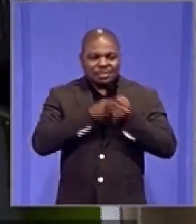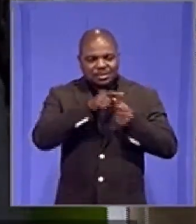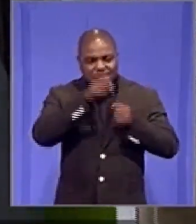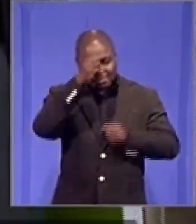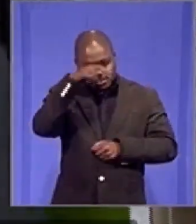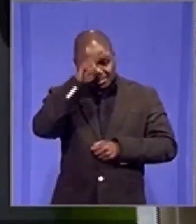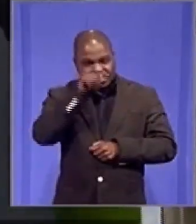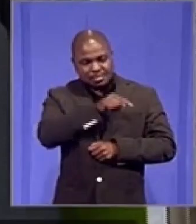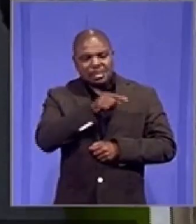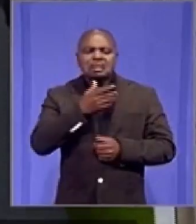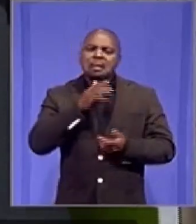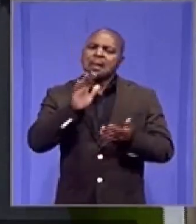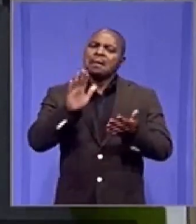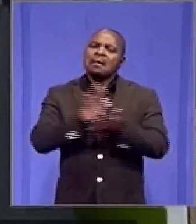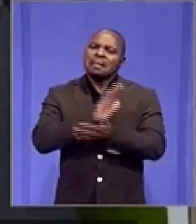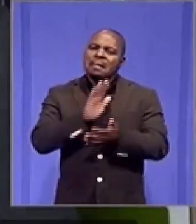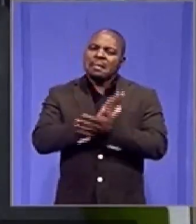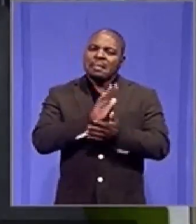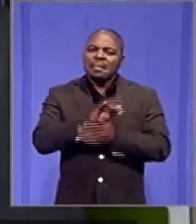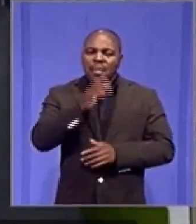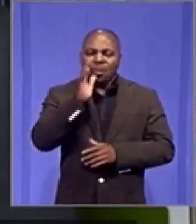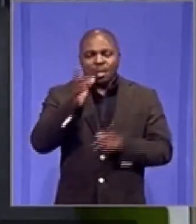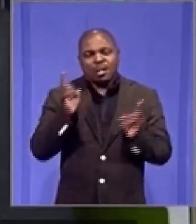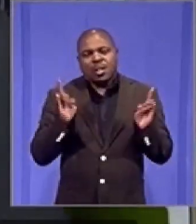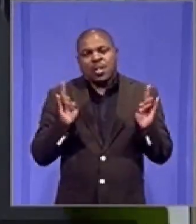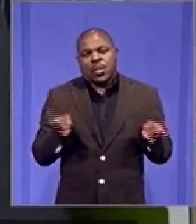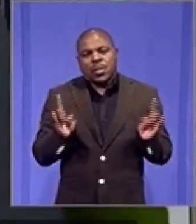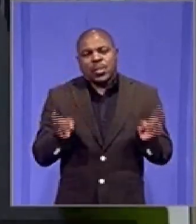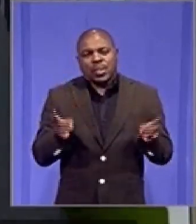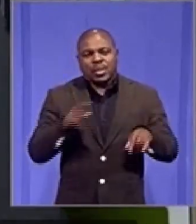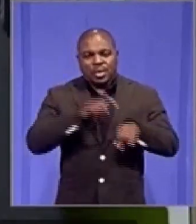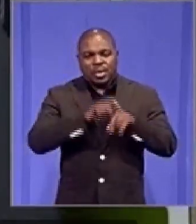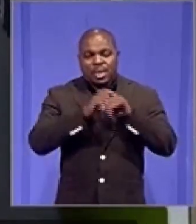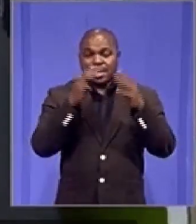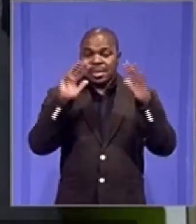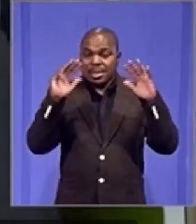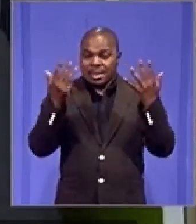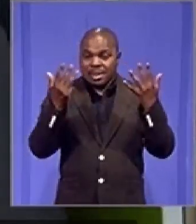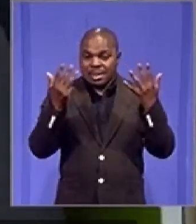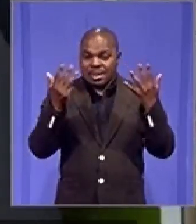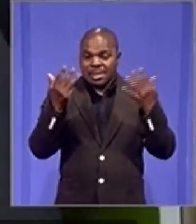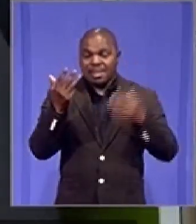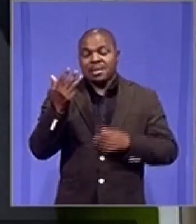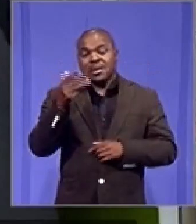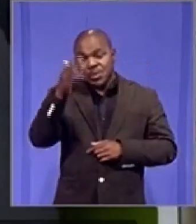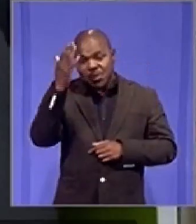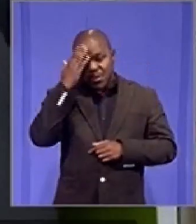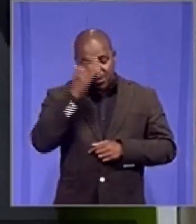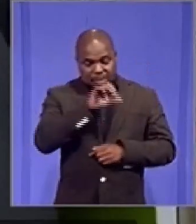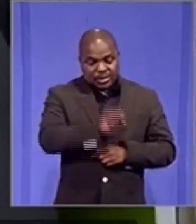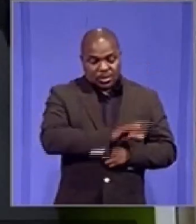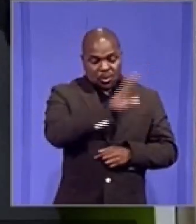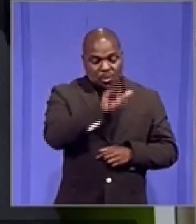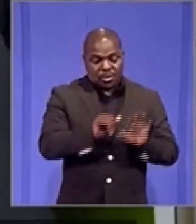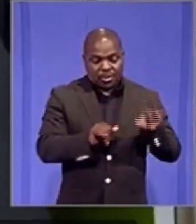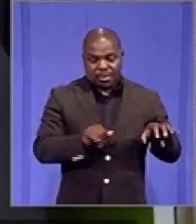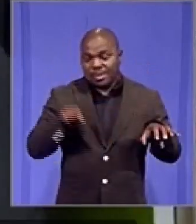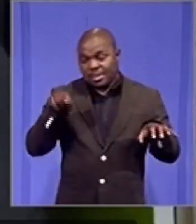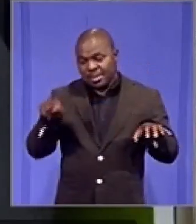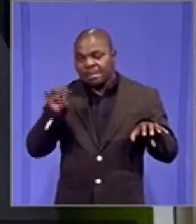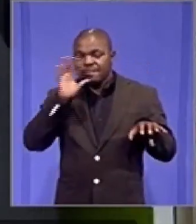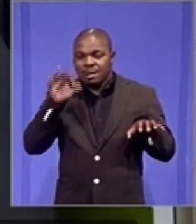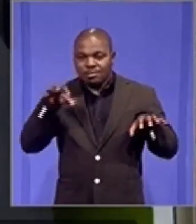gore ba itumetse mme ba tlile go lebelela motshameko ono ka ura ya borobongwe. Ra itse gore naga ya Aforika Borwa le naga